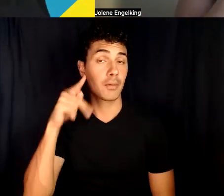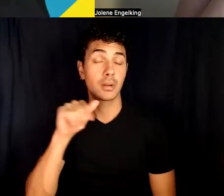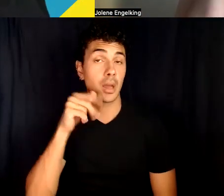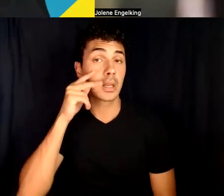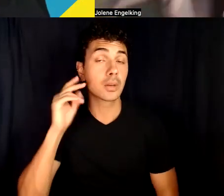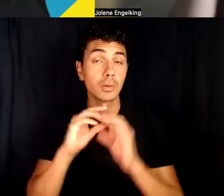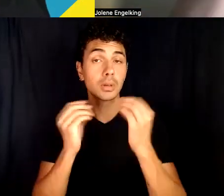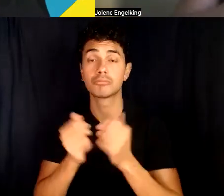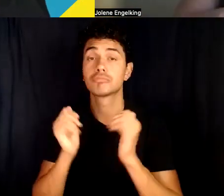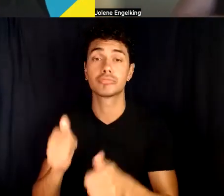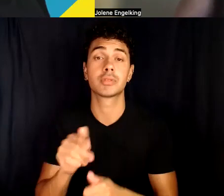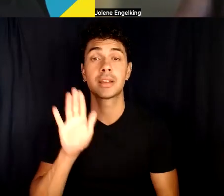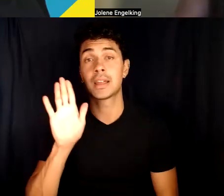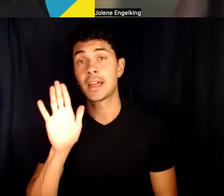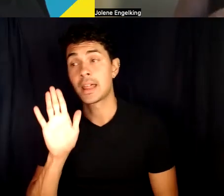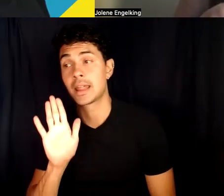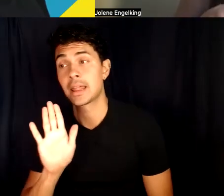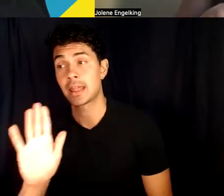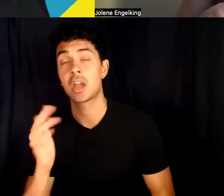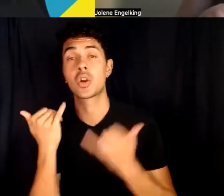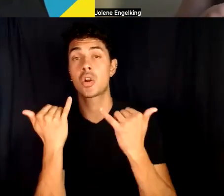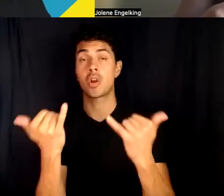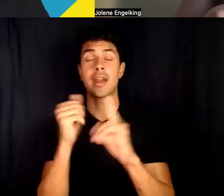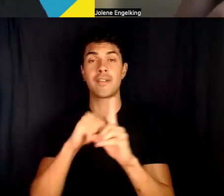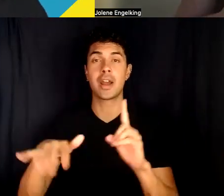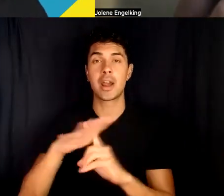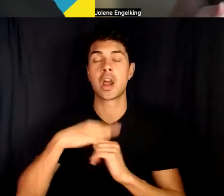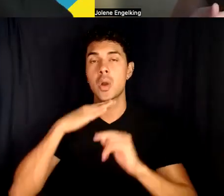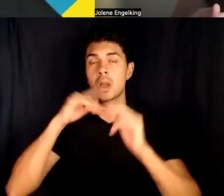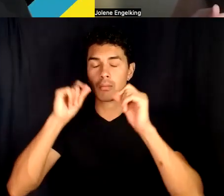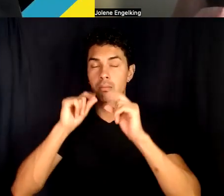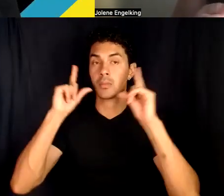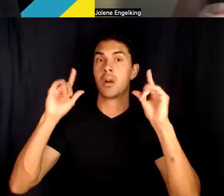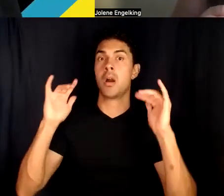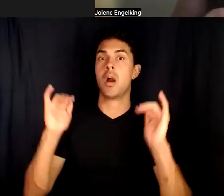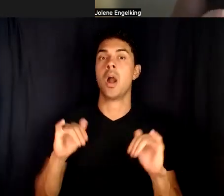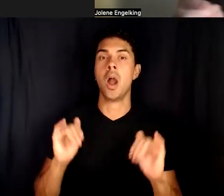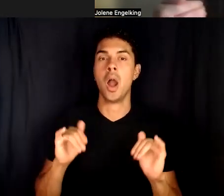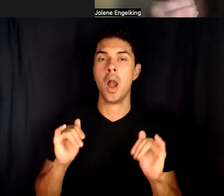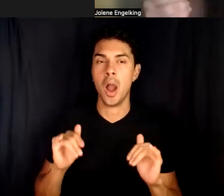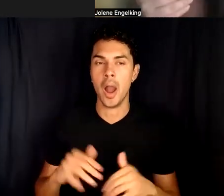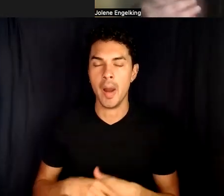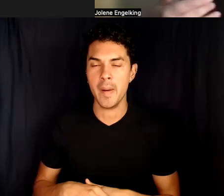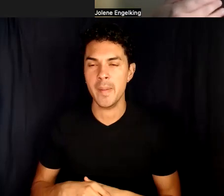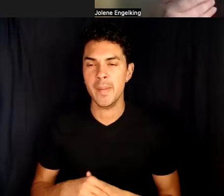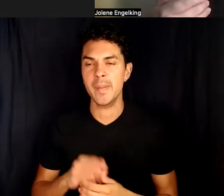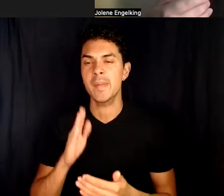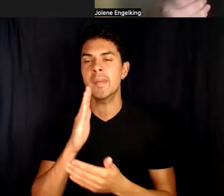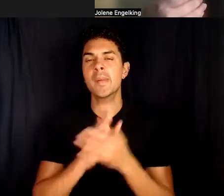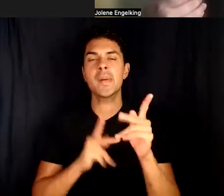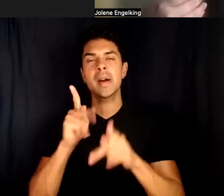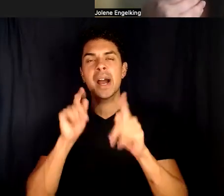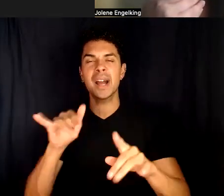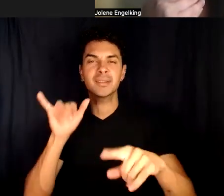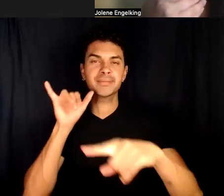And coming from there to this current environment, it's really opening my eyes up to the ways that I've been systemized, that what people can phrase as the, you